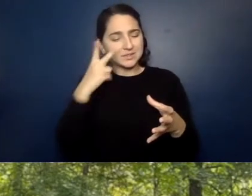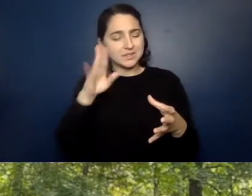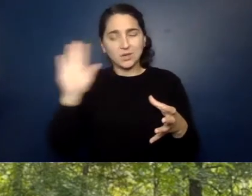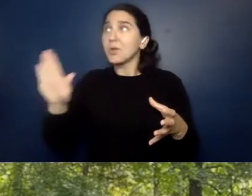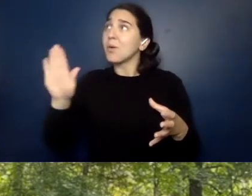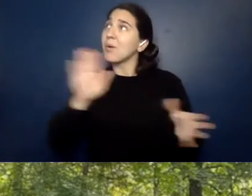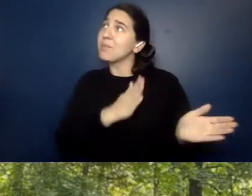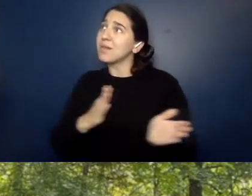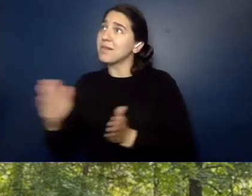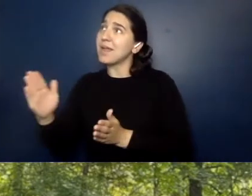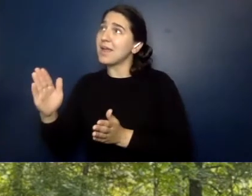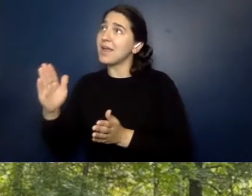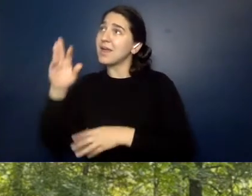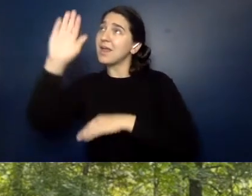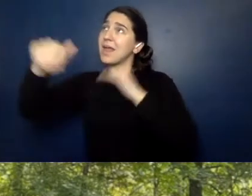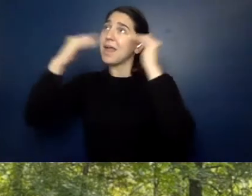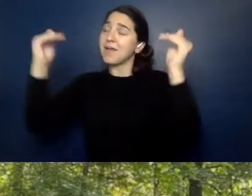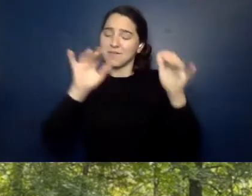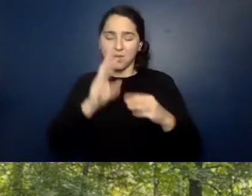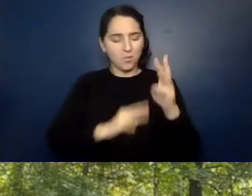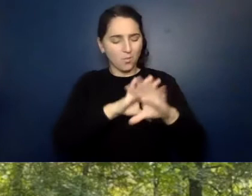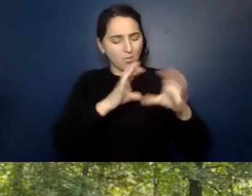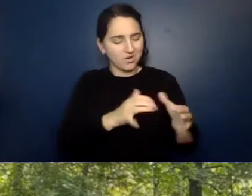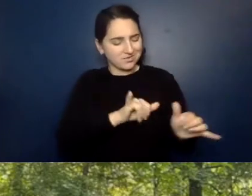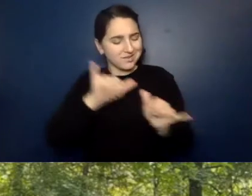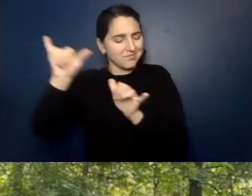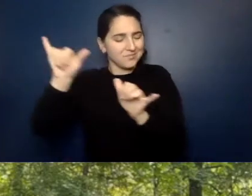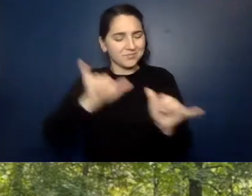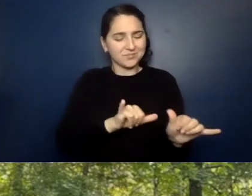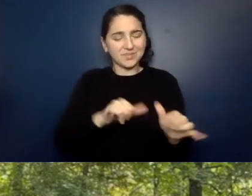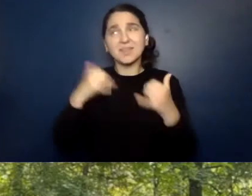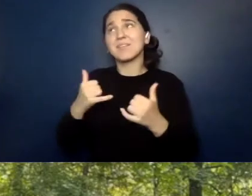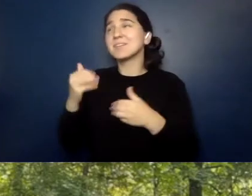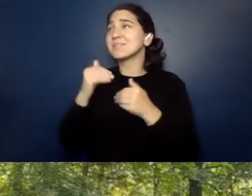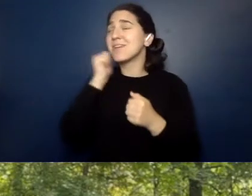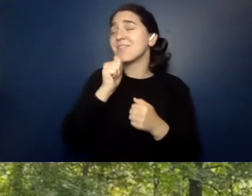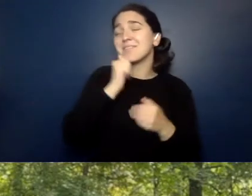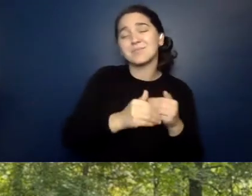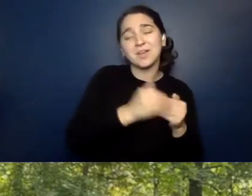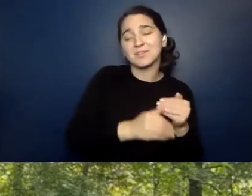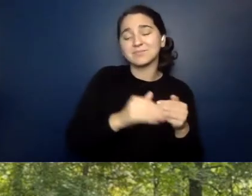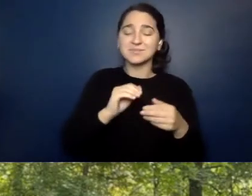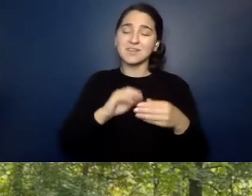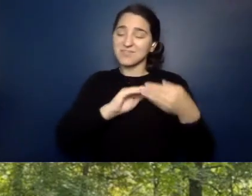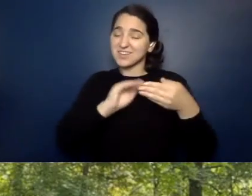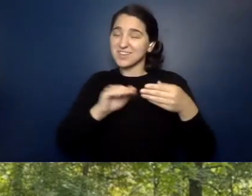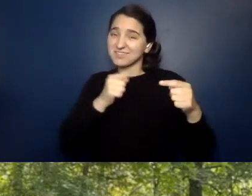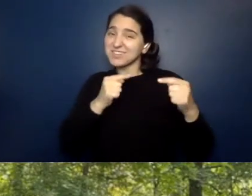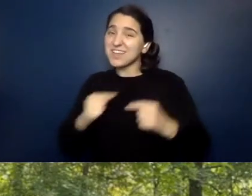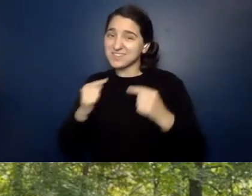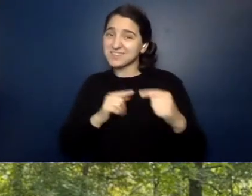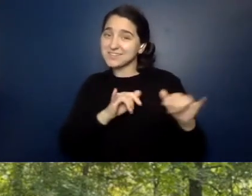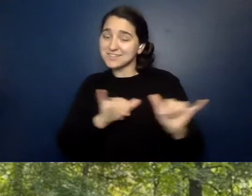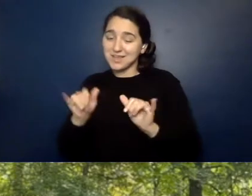our debts as we forgive those indebted to us. Spare us in the time of trial. Deliver us from